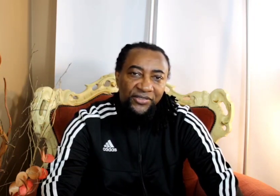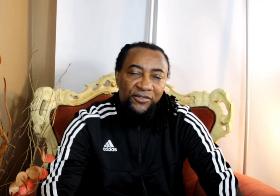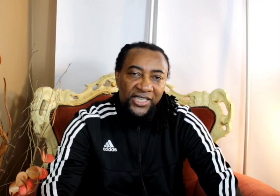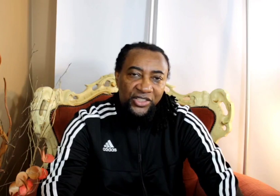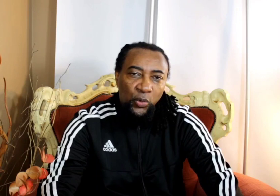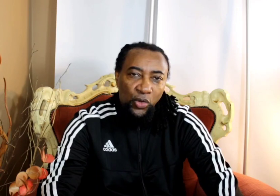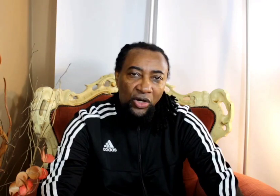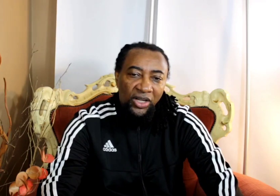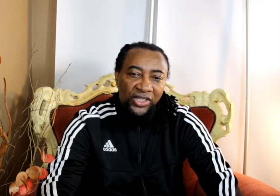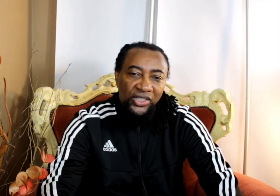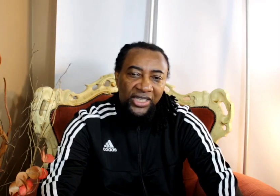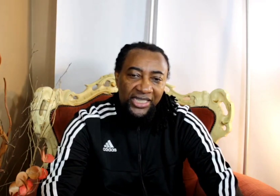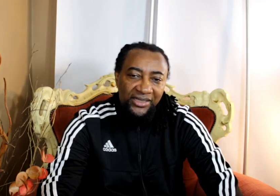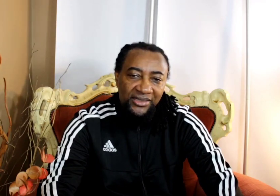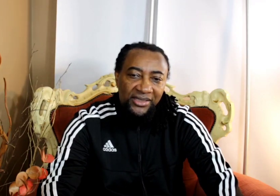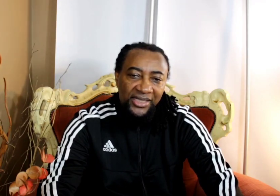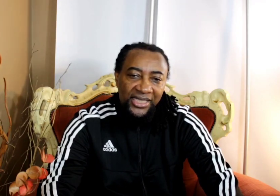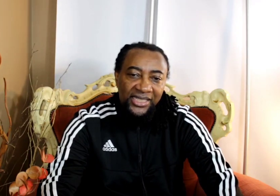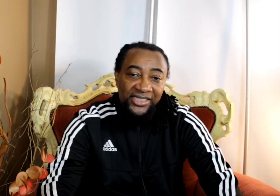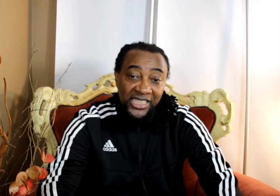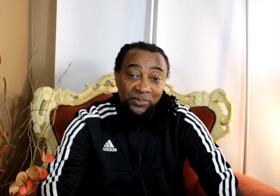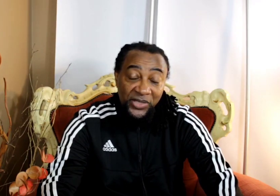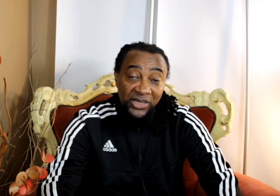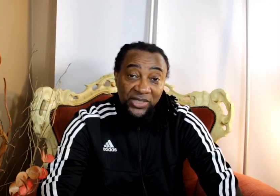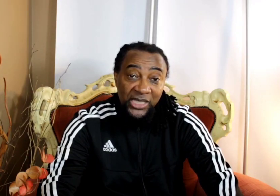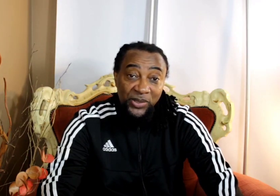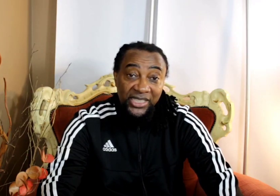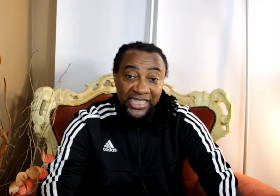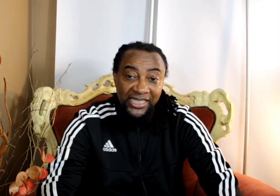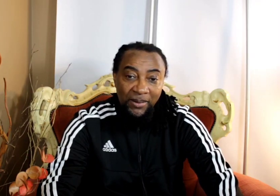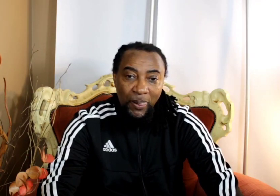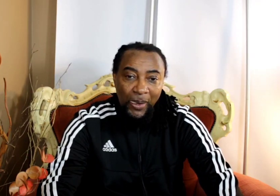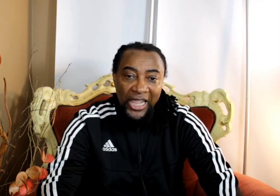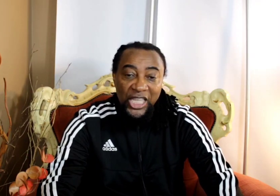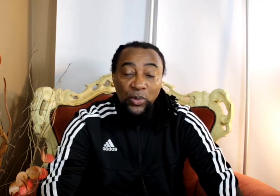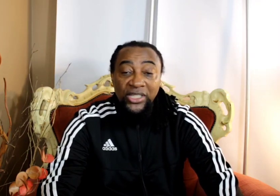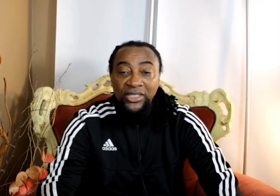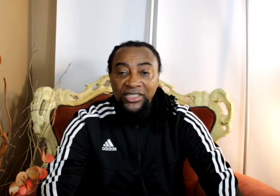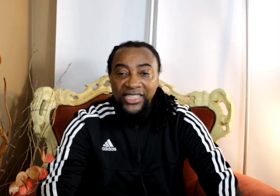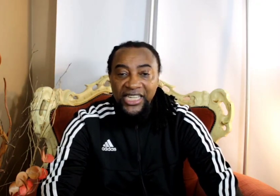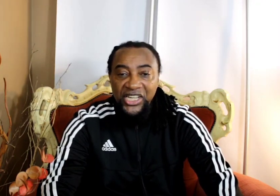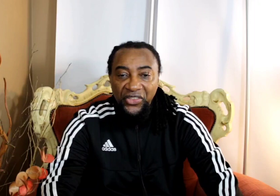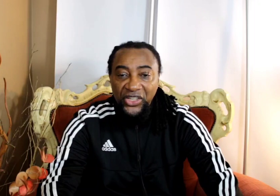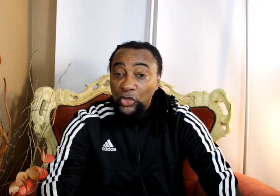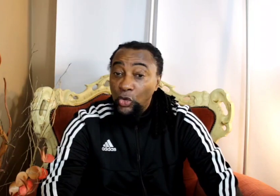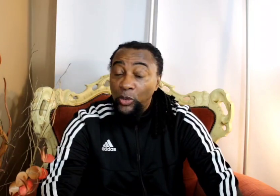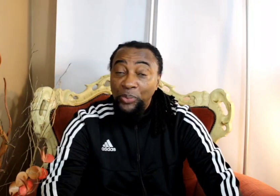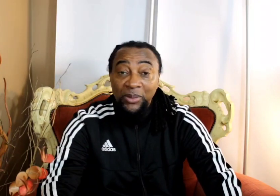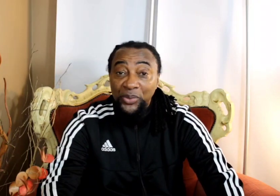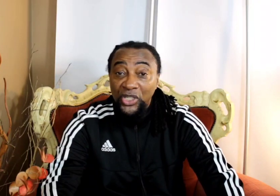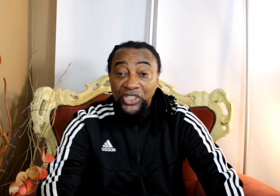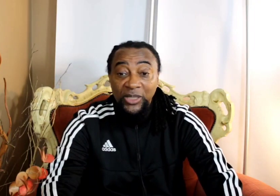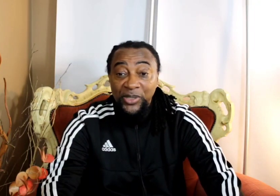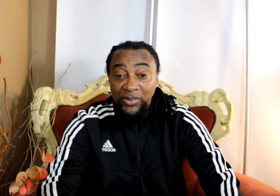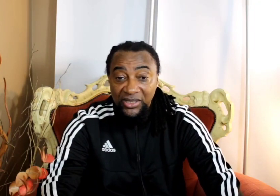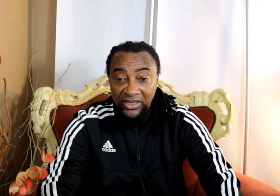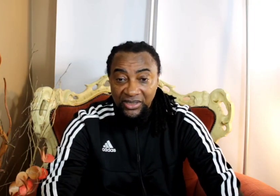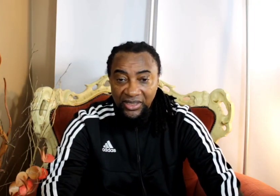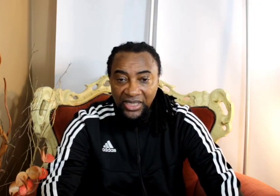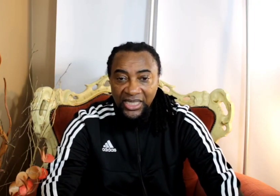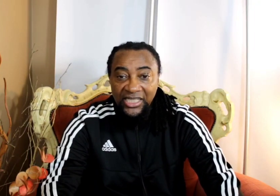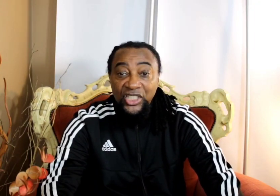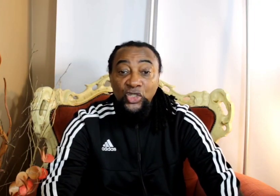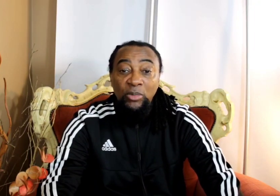yourself if you face the world on your knees. Deep, deep, deep indeed. He went on to say nothing to do with PMP or JLP